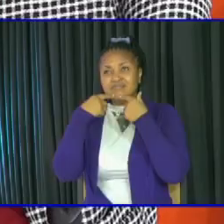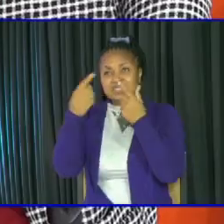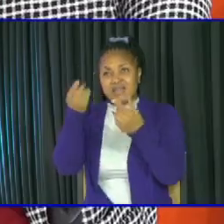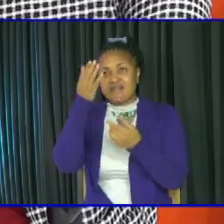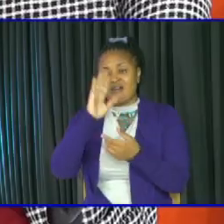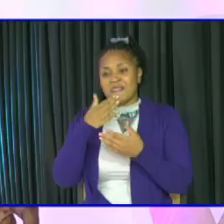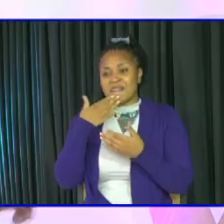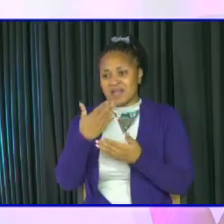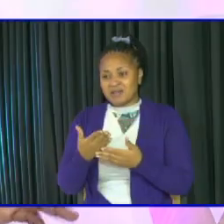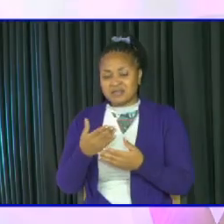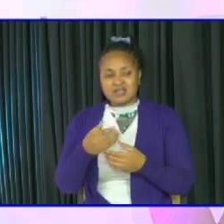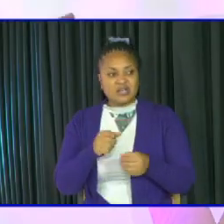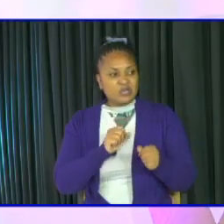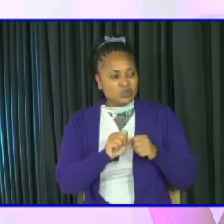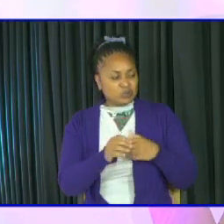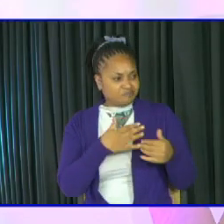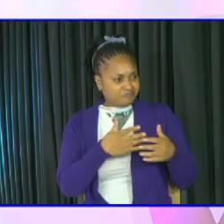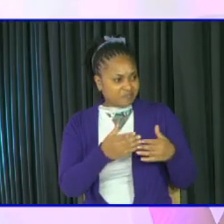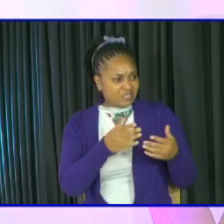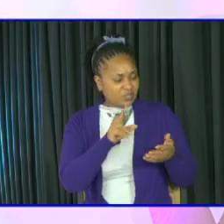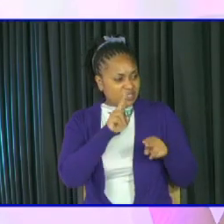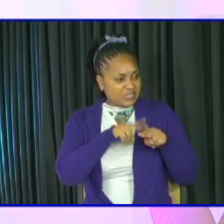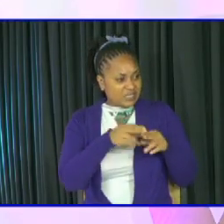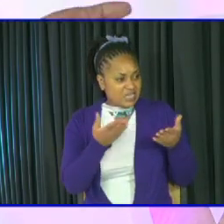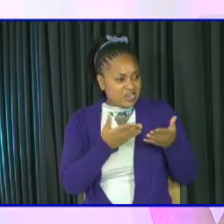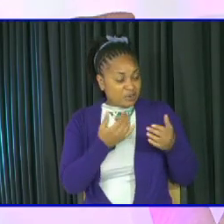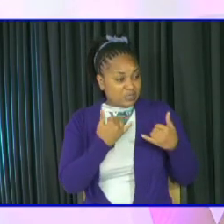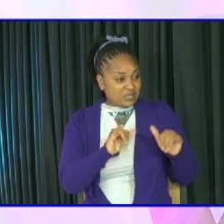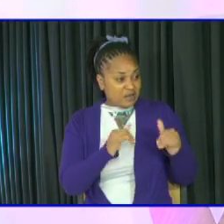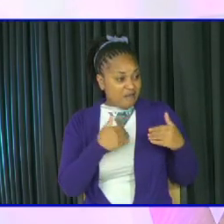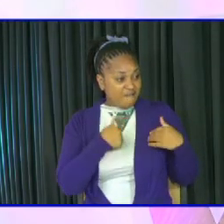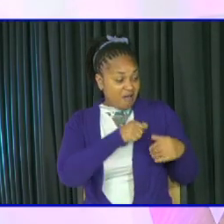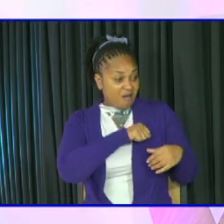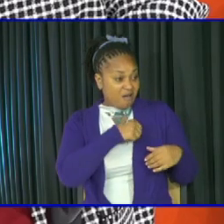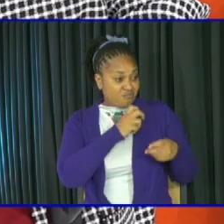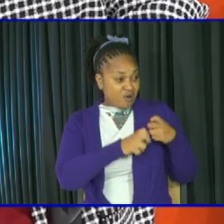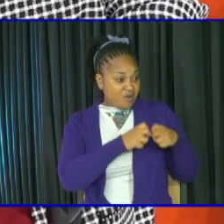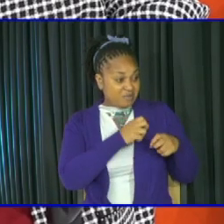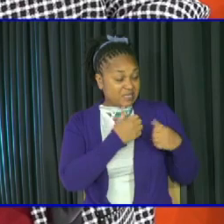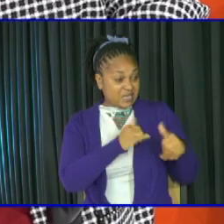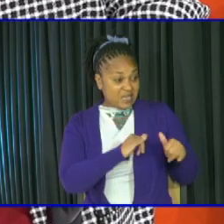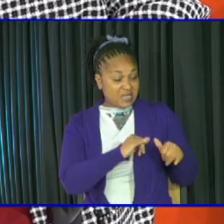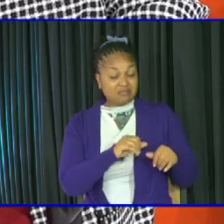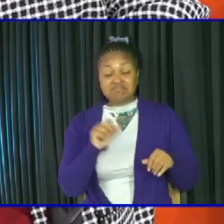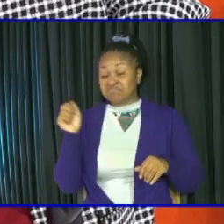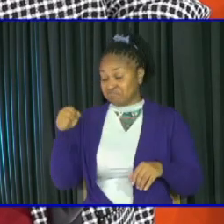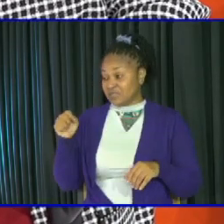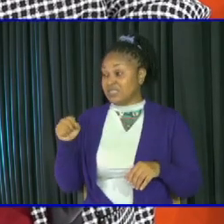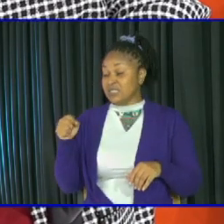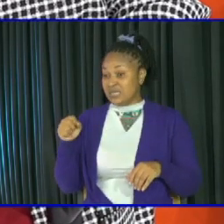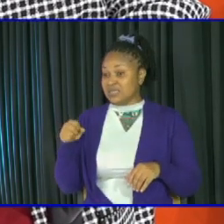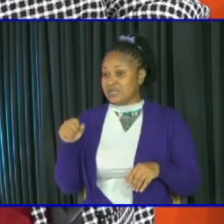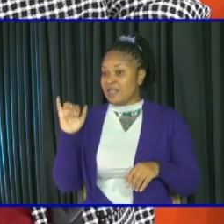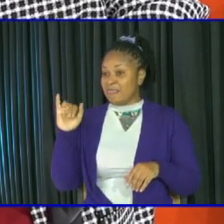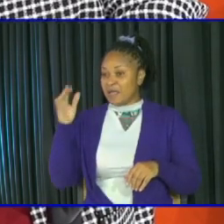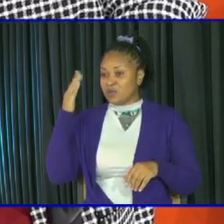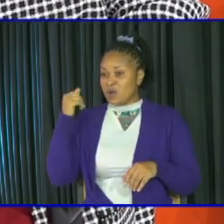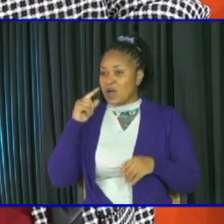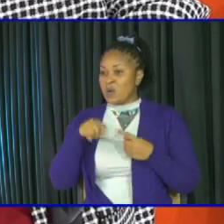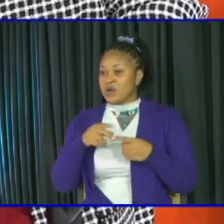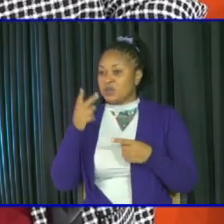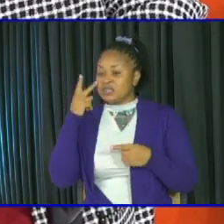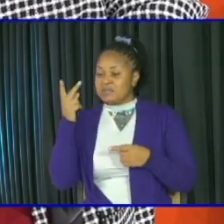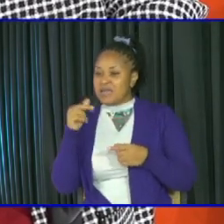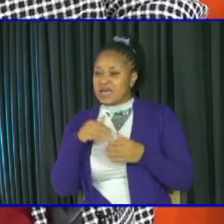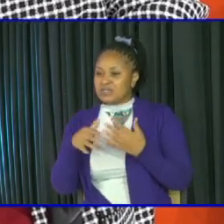awesome to us. So even as you're seated here right now, you still have a heart condition. Yes, sir. You still have that. Yes, sir. And that's why when you see me at